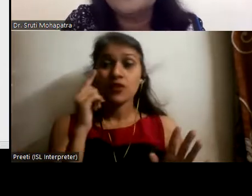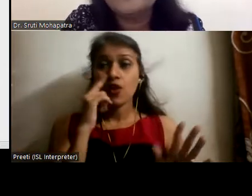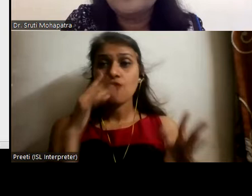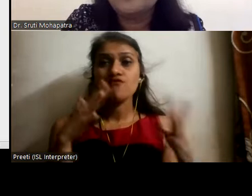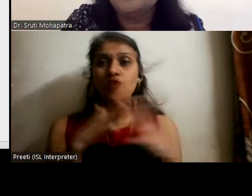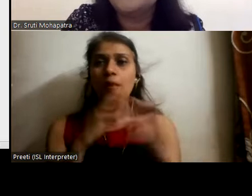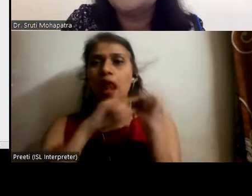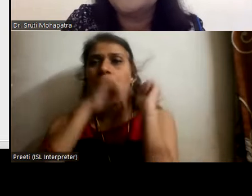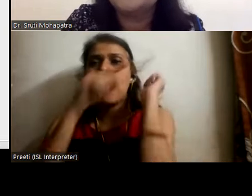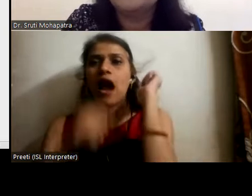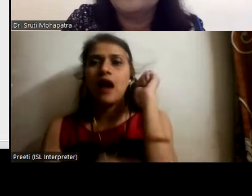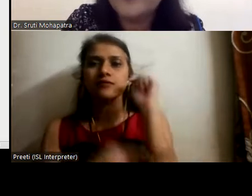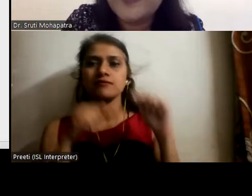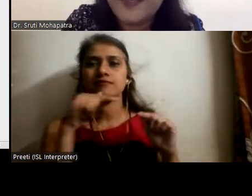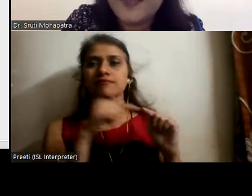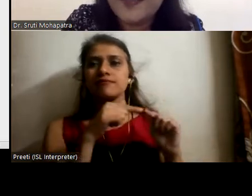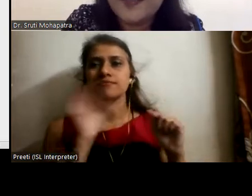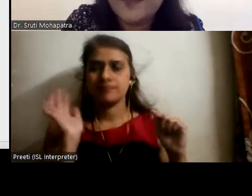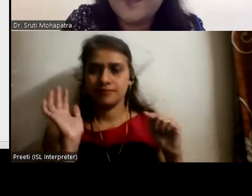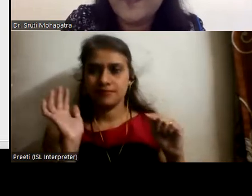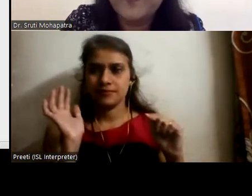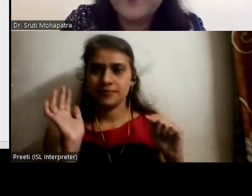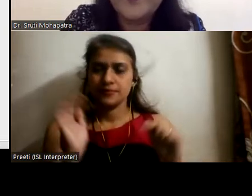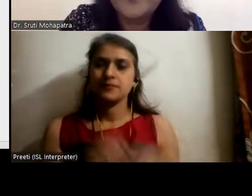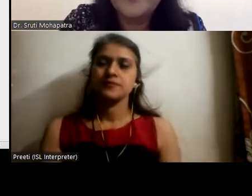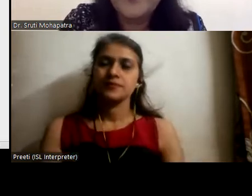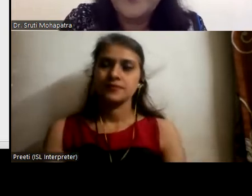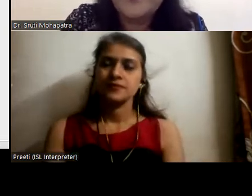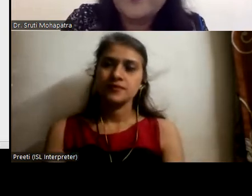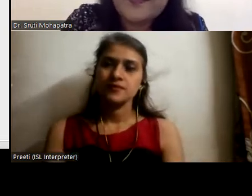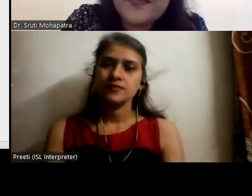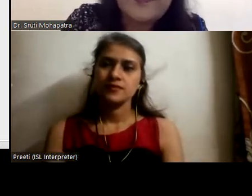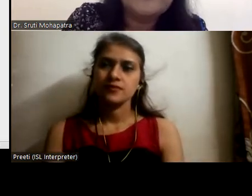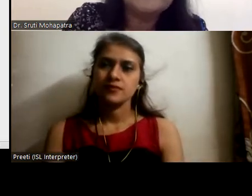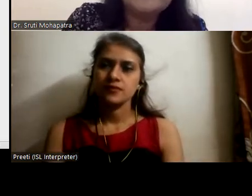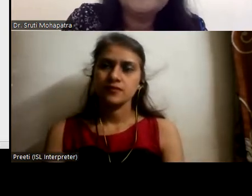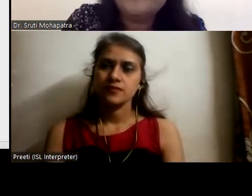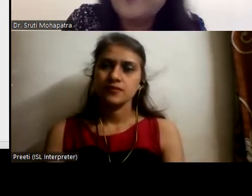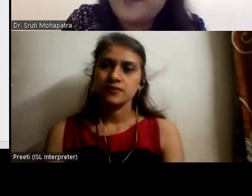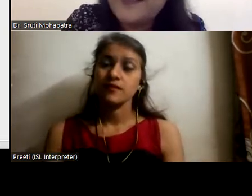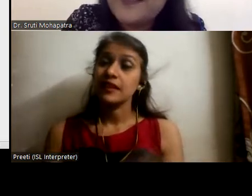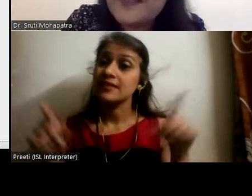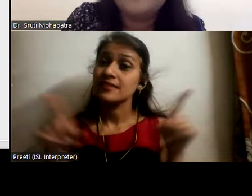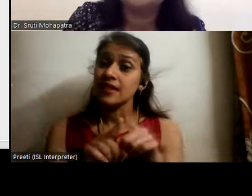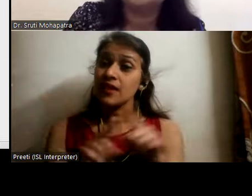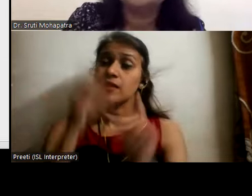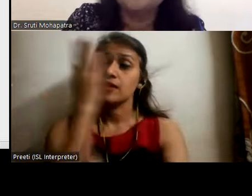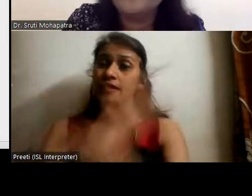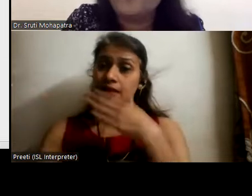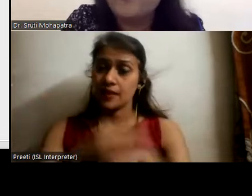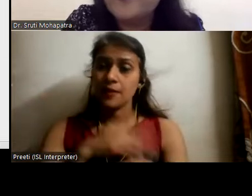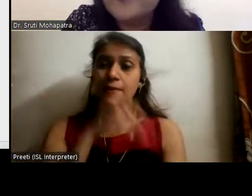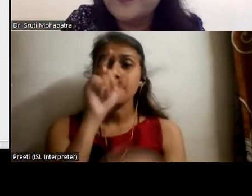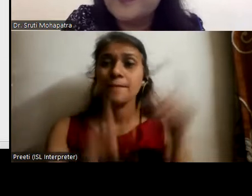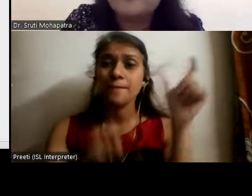women were always at the lowest end of this hierarchy. And similarly, people with disabilities